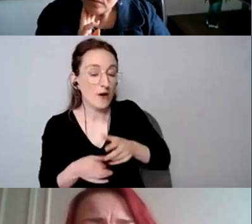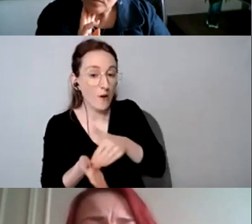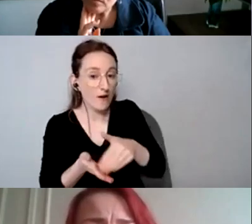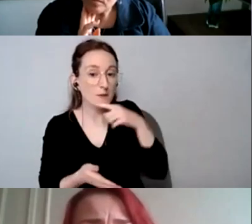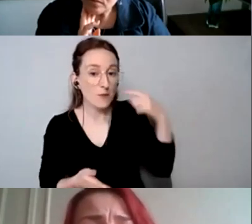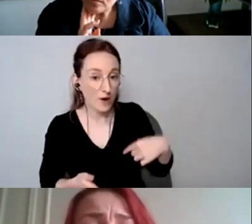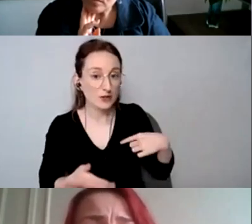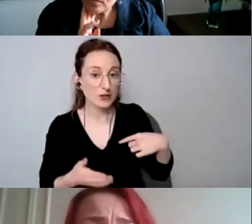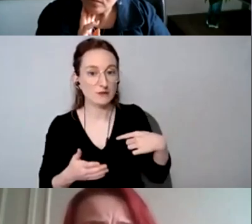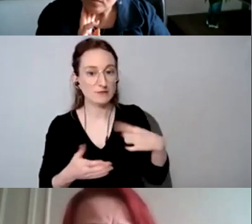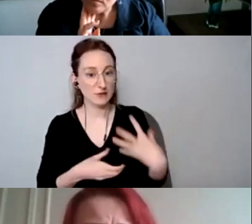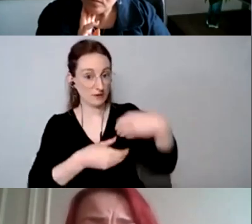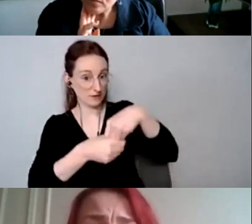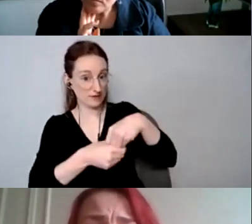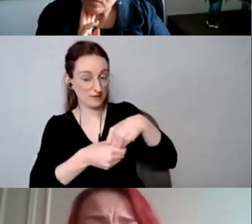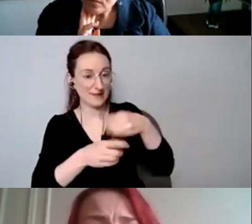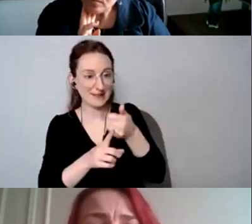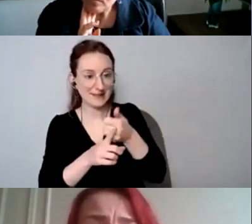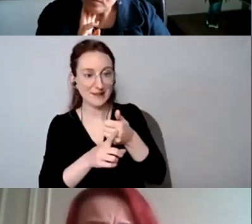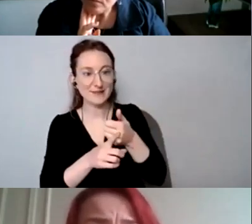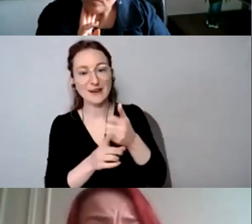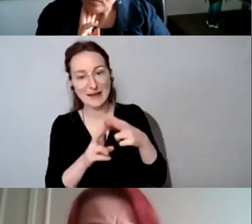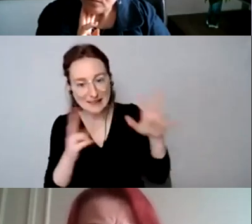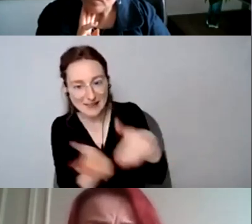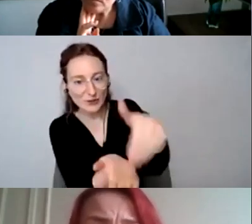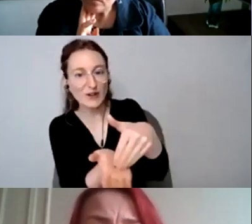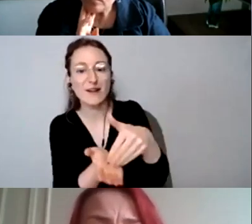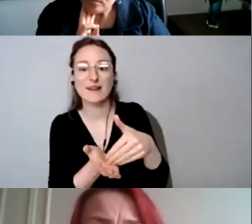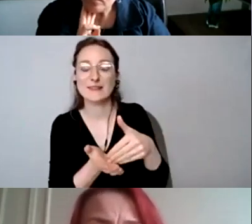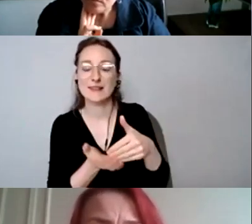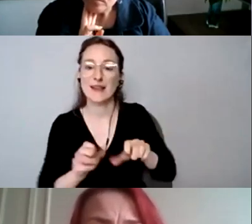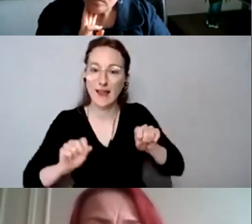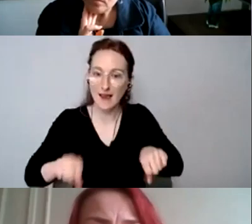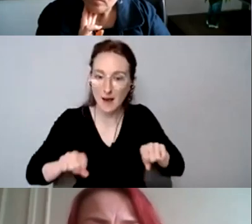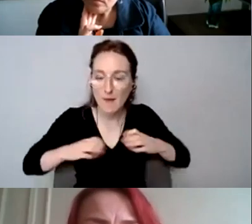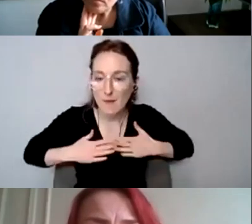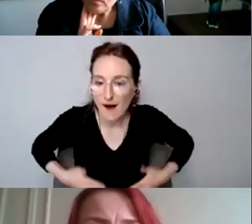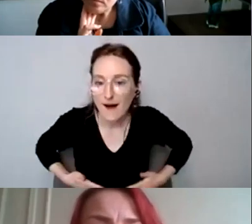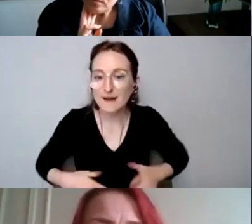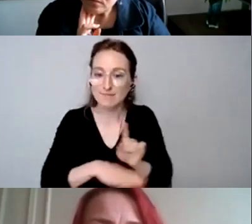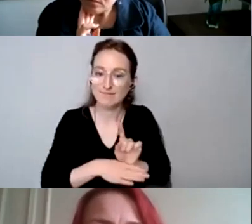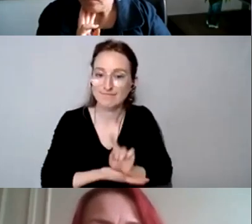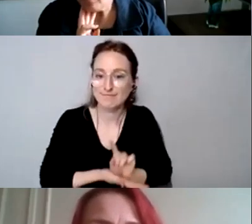centralized. So it's done by able-bodied privileged people who